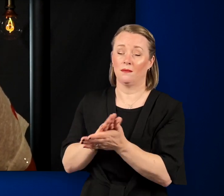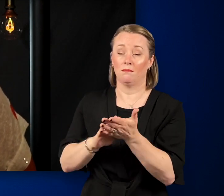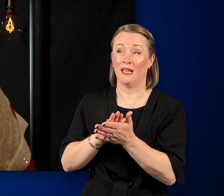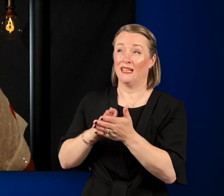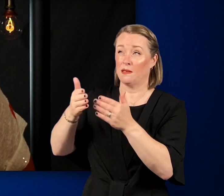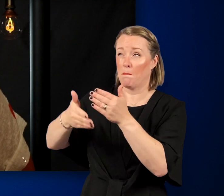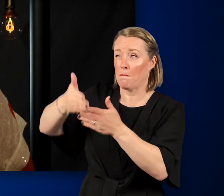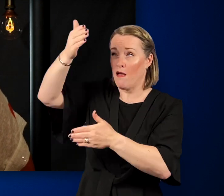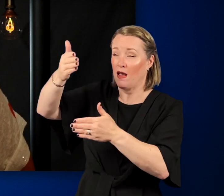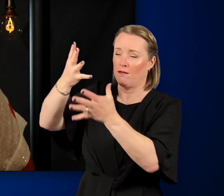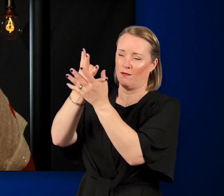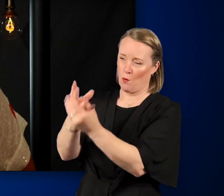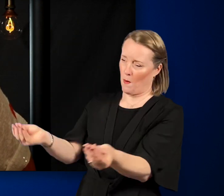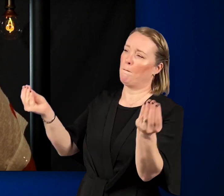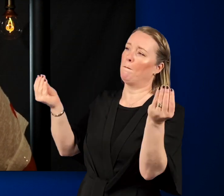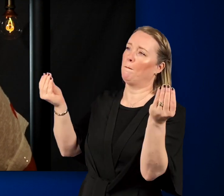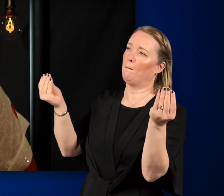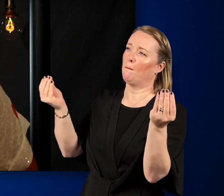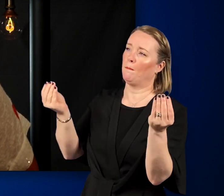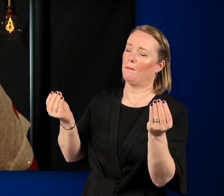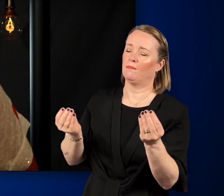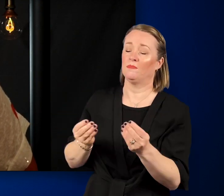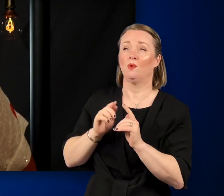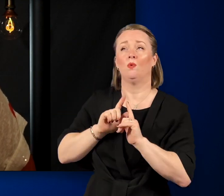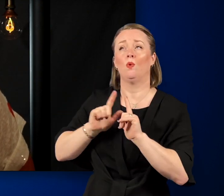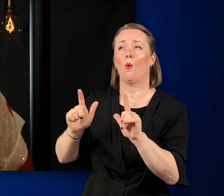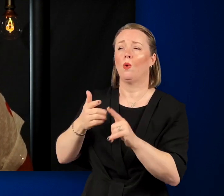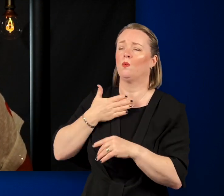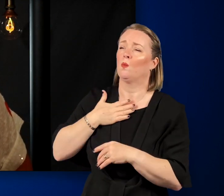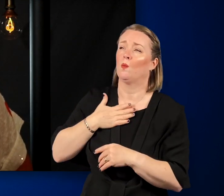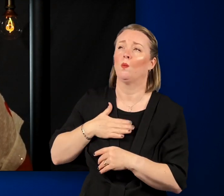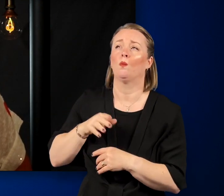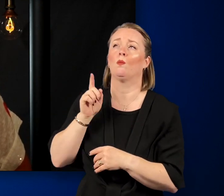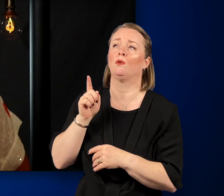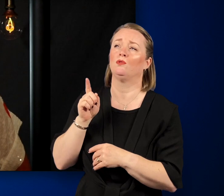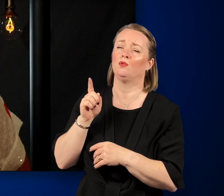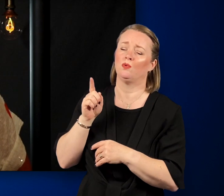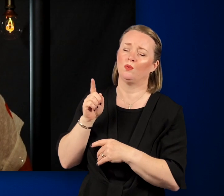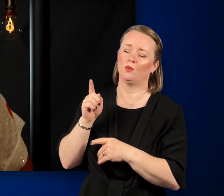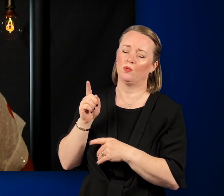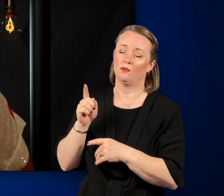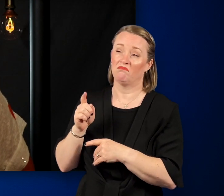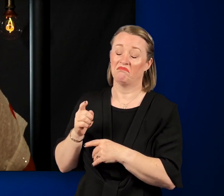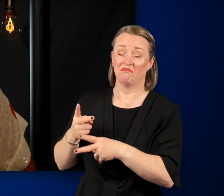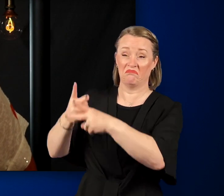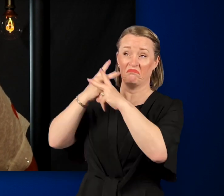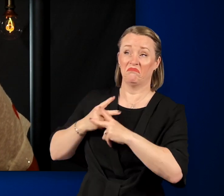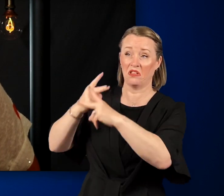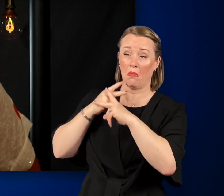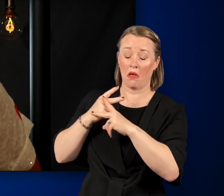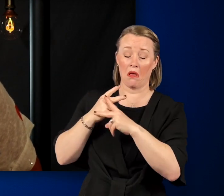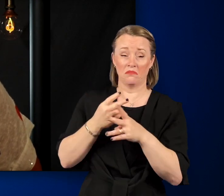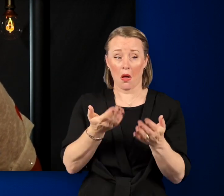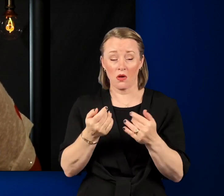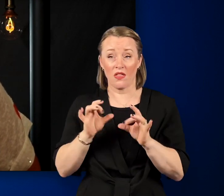anymore. And we say, Lord, we want you to be not just our shepherd and our host, but